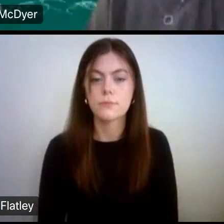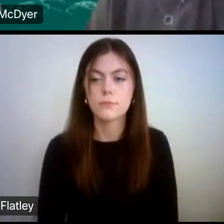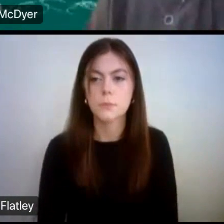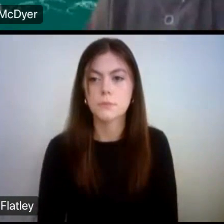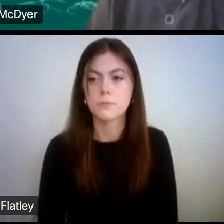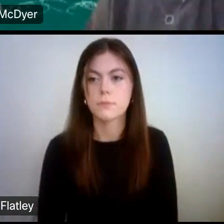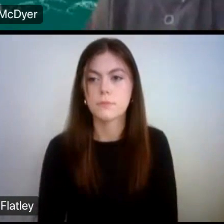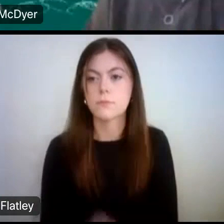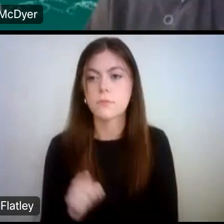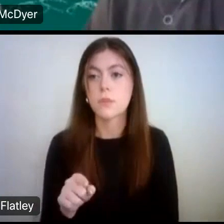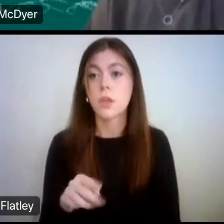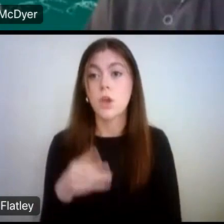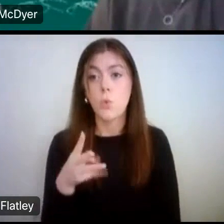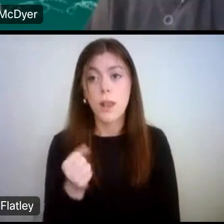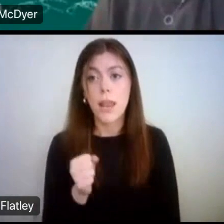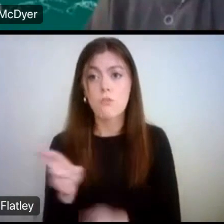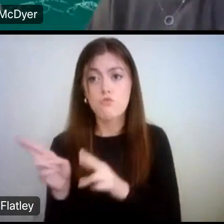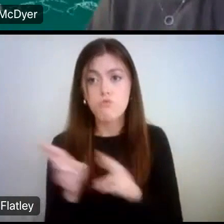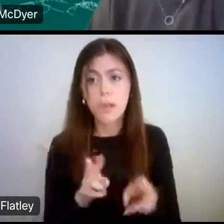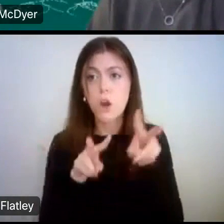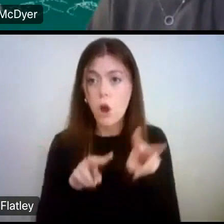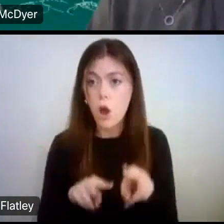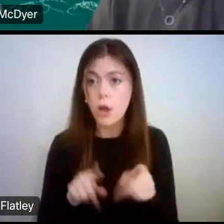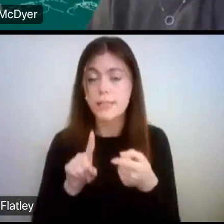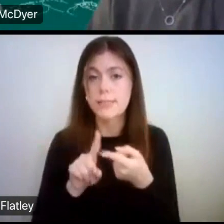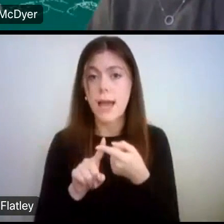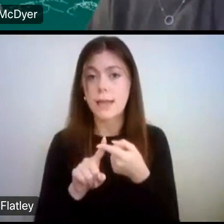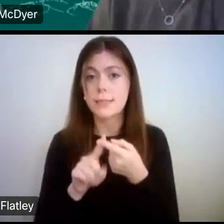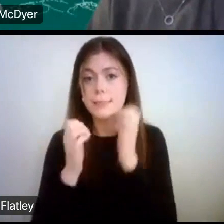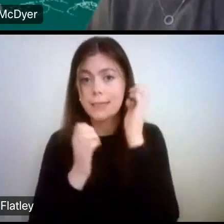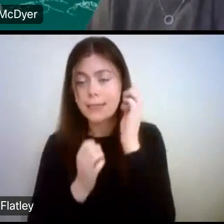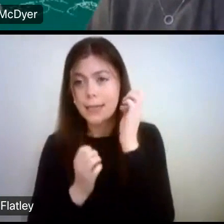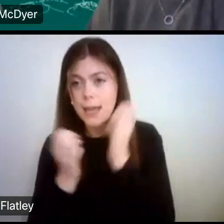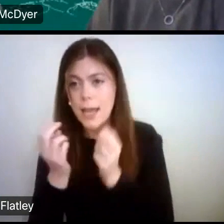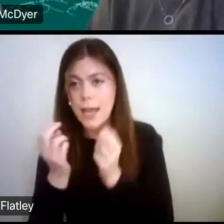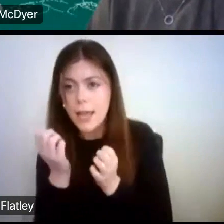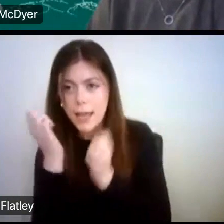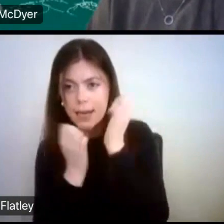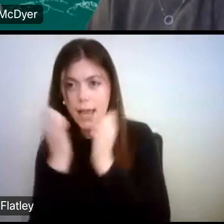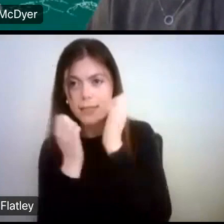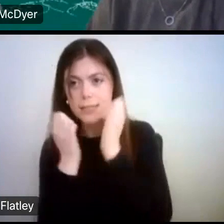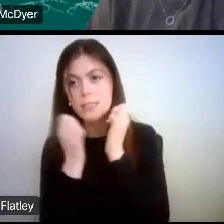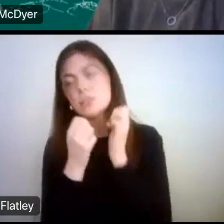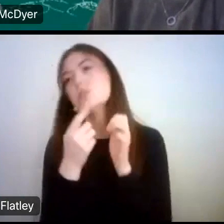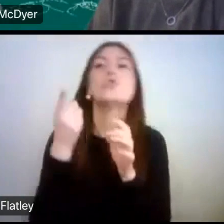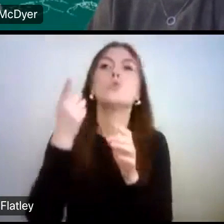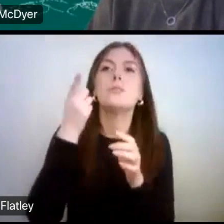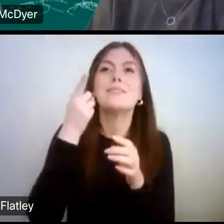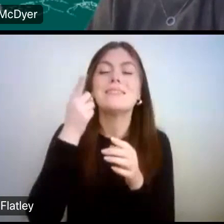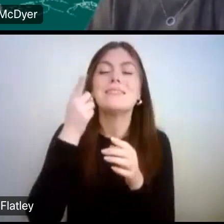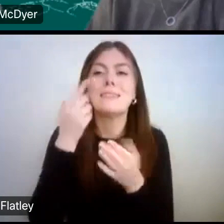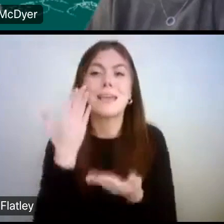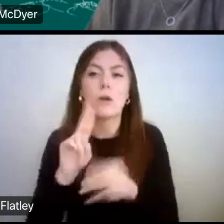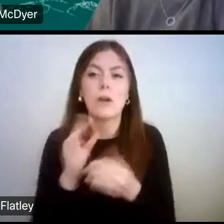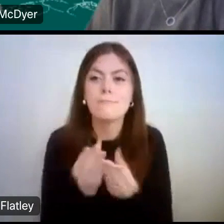Would there be regular audits and root cause analysis to try and mitigate, address contributing factors at local and national level?